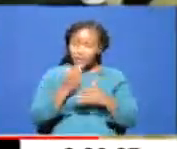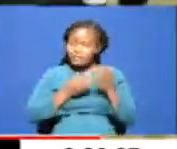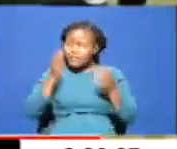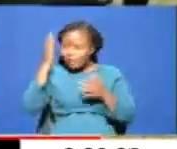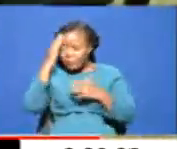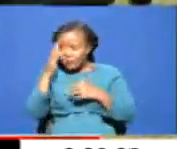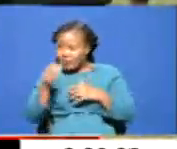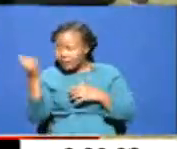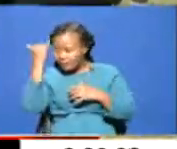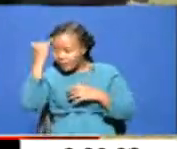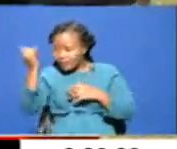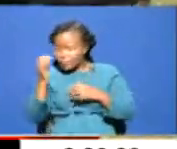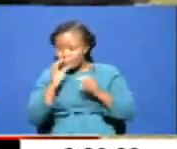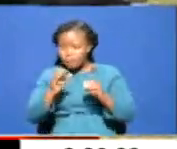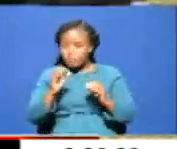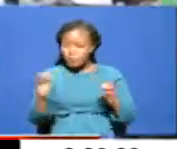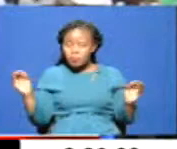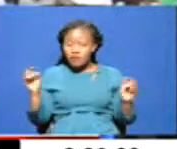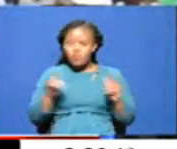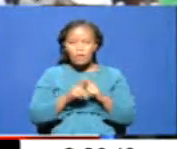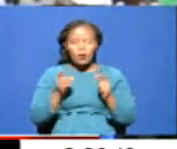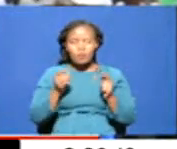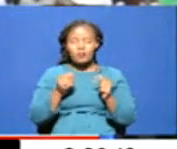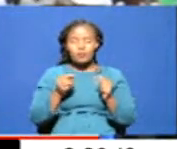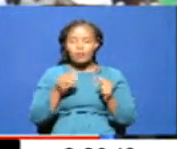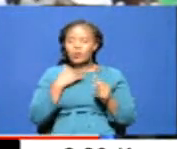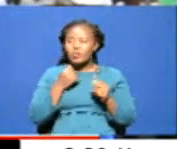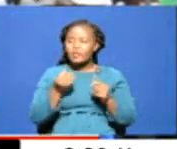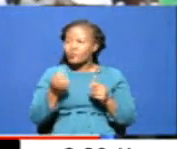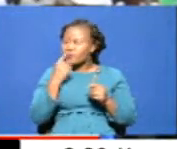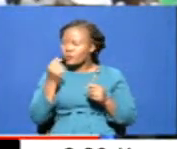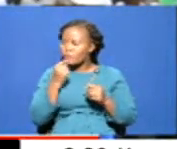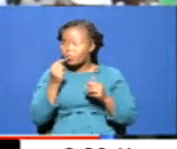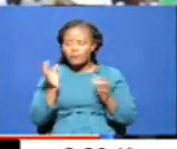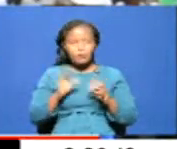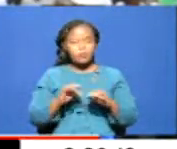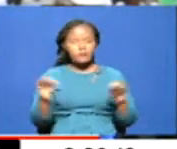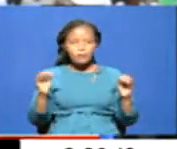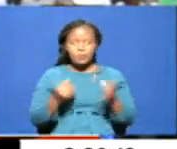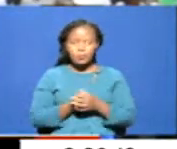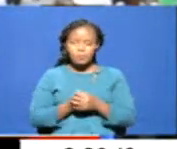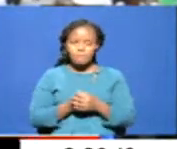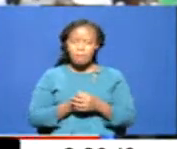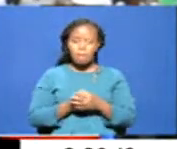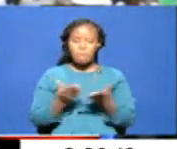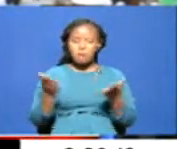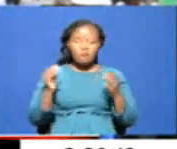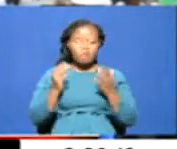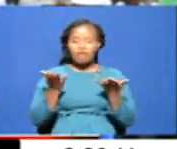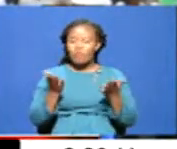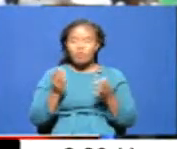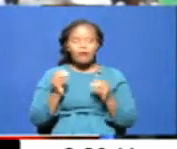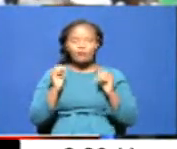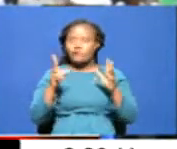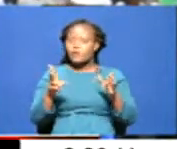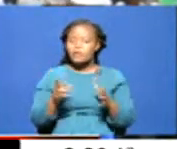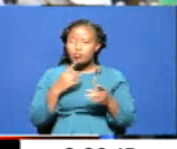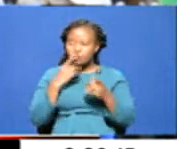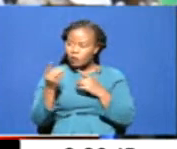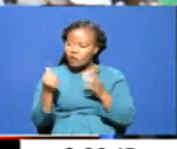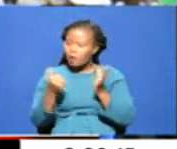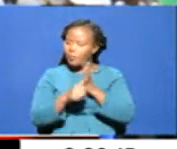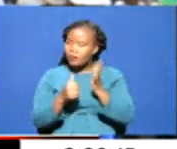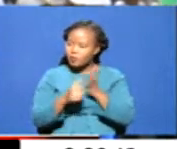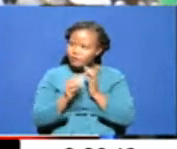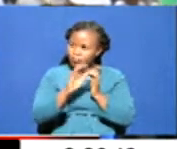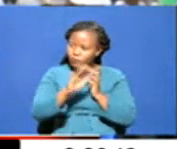illness and are reluctant to seek treatment. It's okay to talk about, you know, what's troubling you. It's okay, you know,